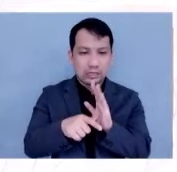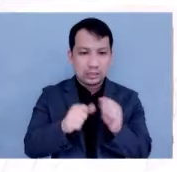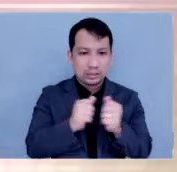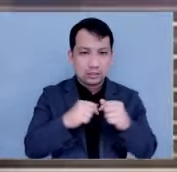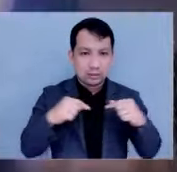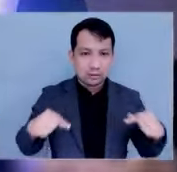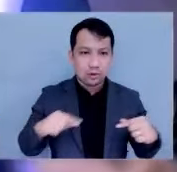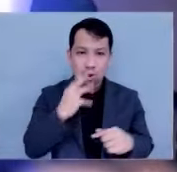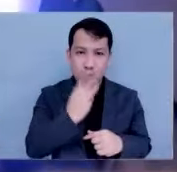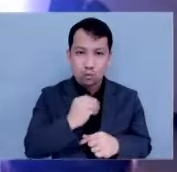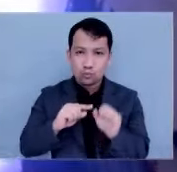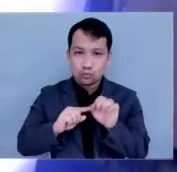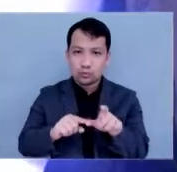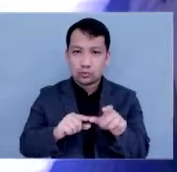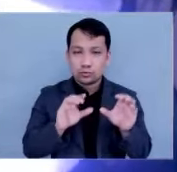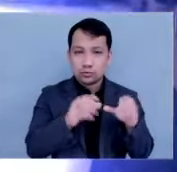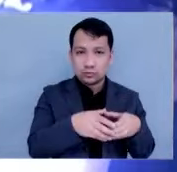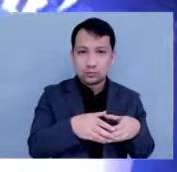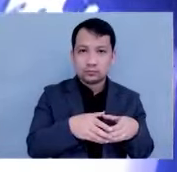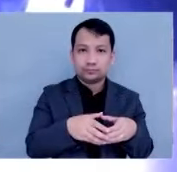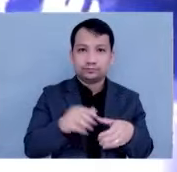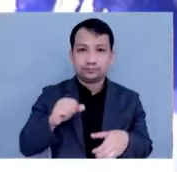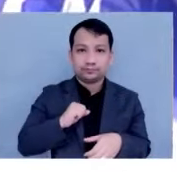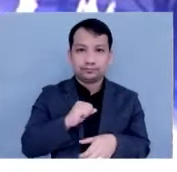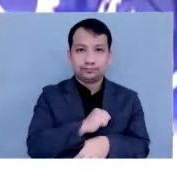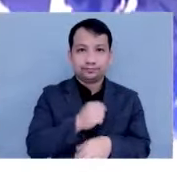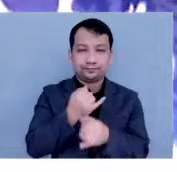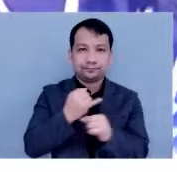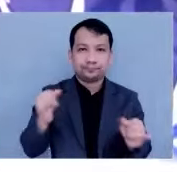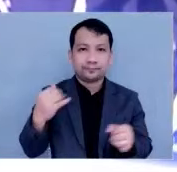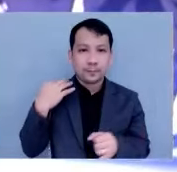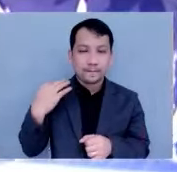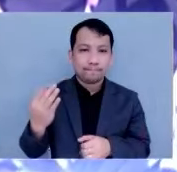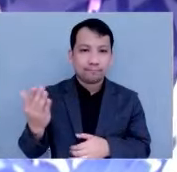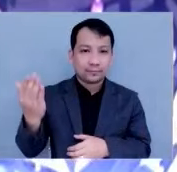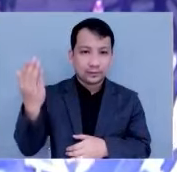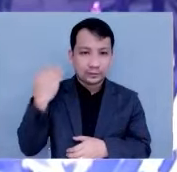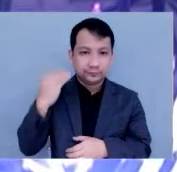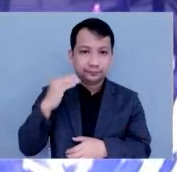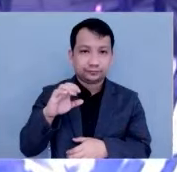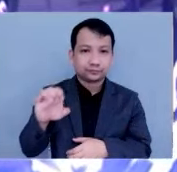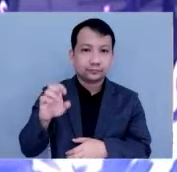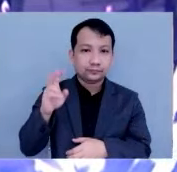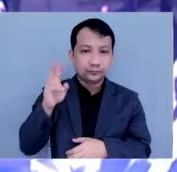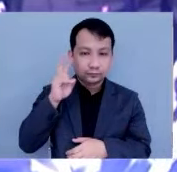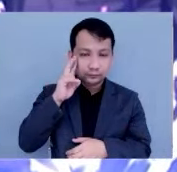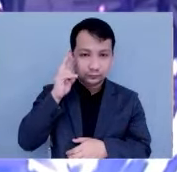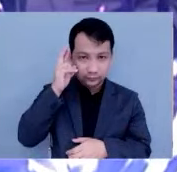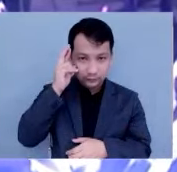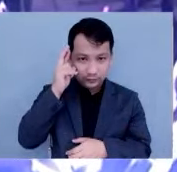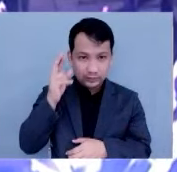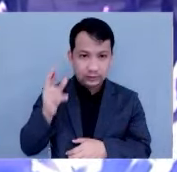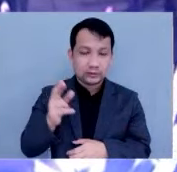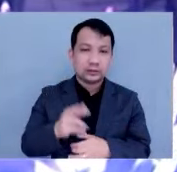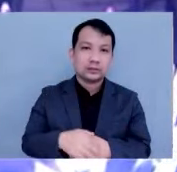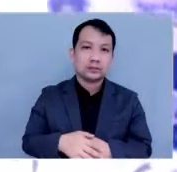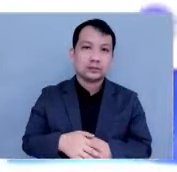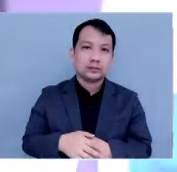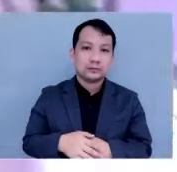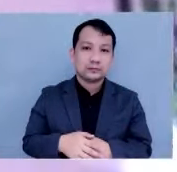factions." Tatakbo rin sa Senado bilang independent candidate ang dating executive secretary ni Marcos na si Attorney Vic